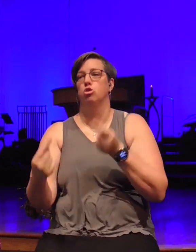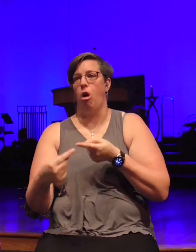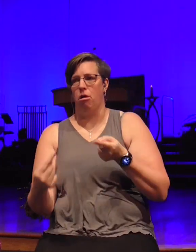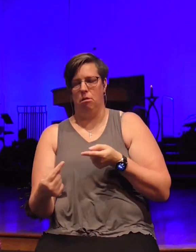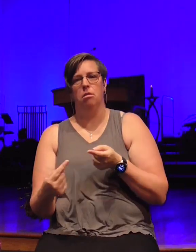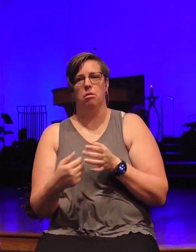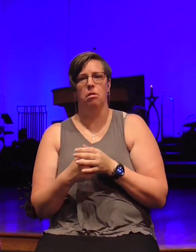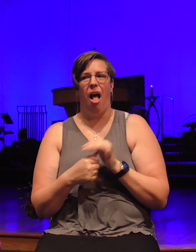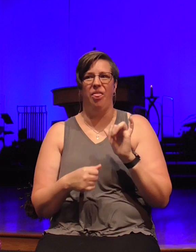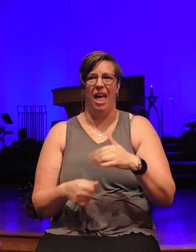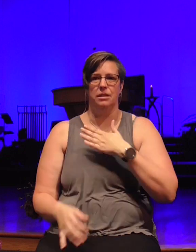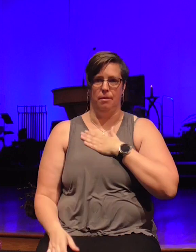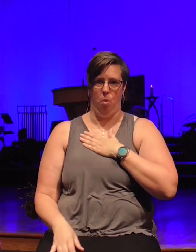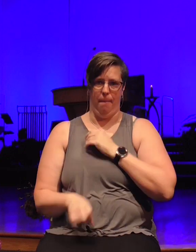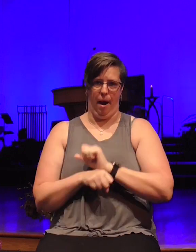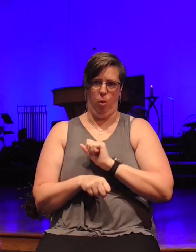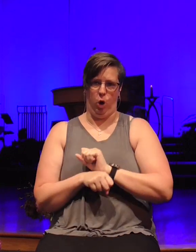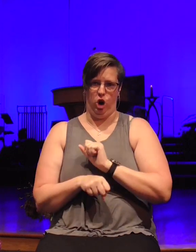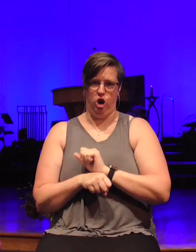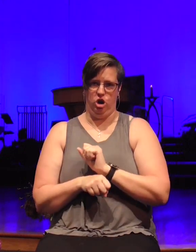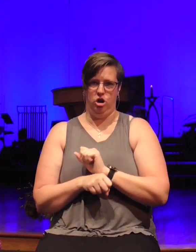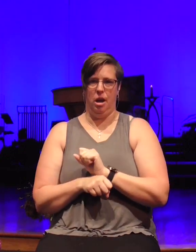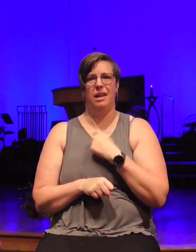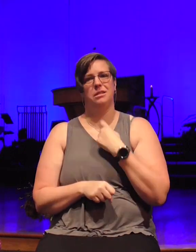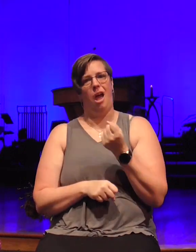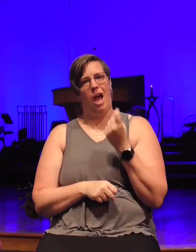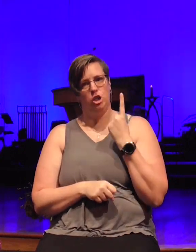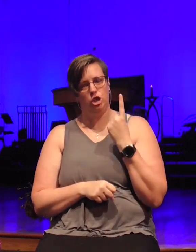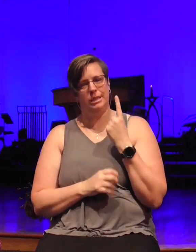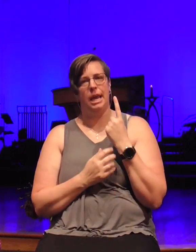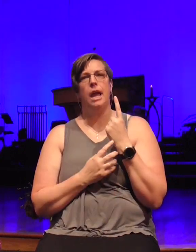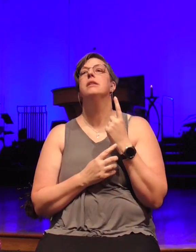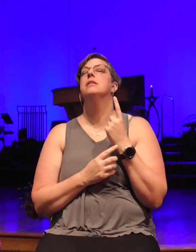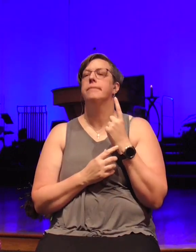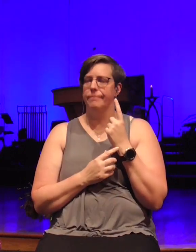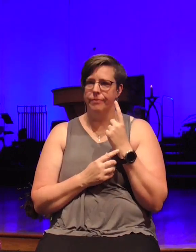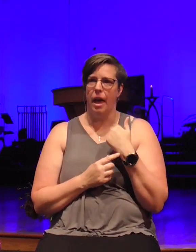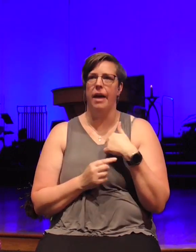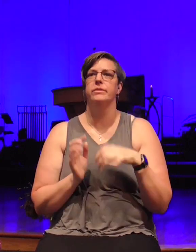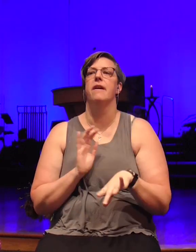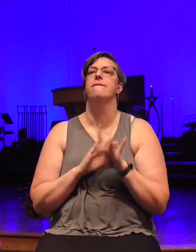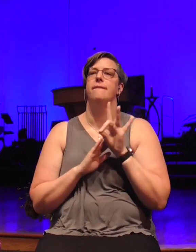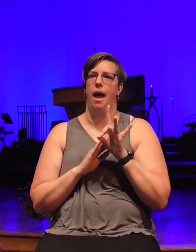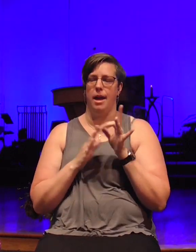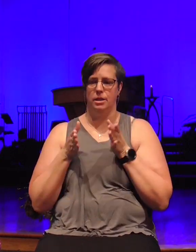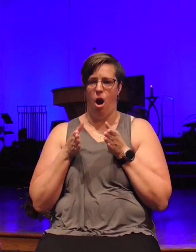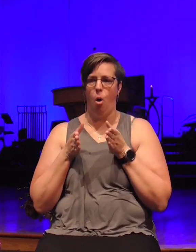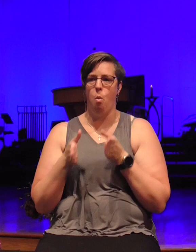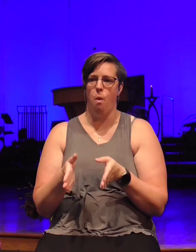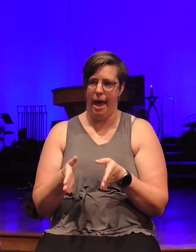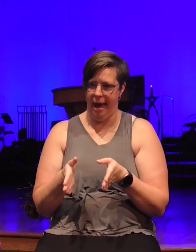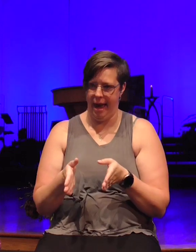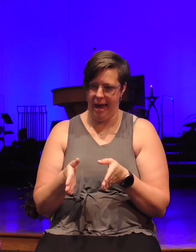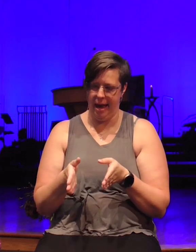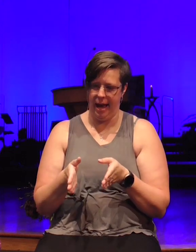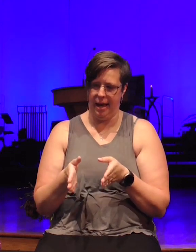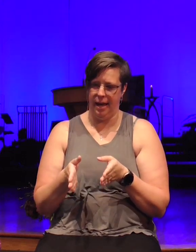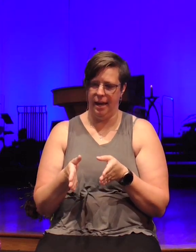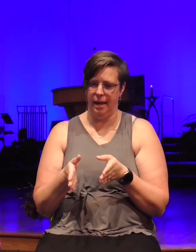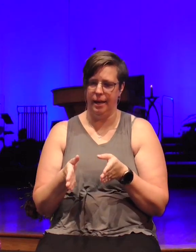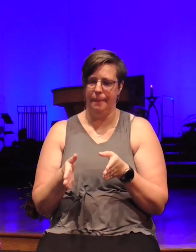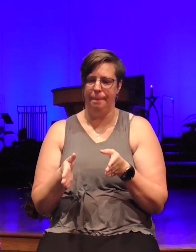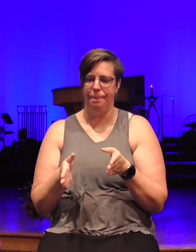that, and that's where my work is. It's to understand that I have to find a way to